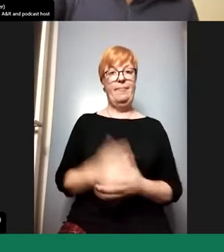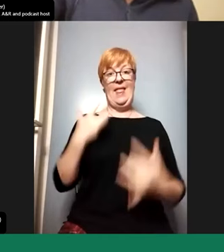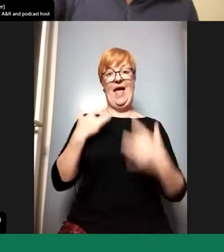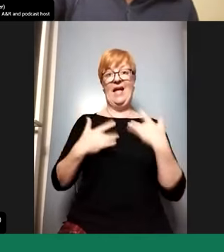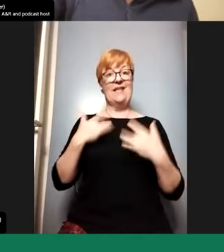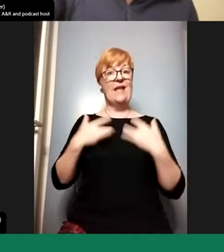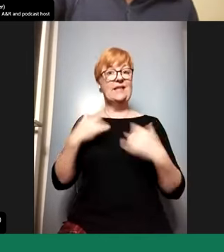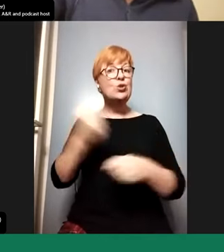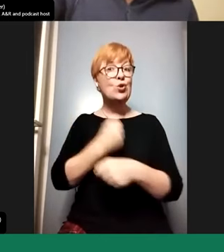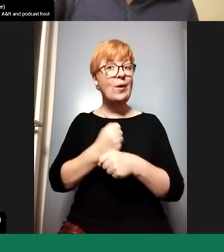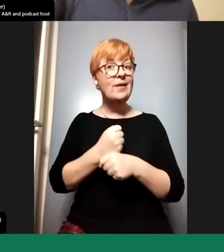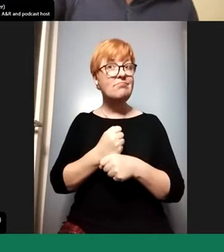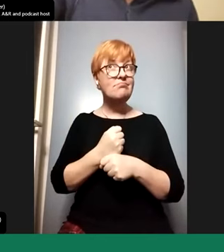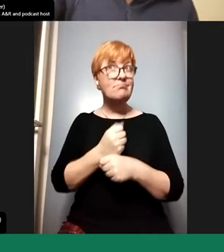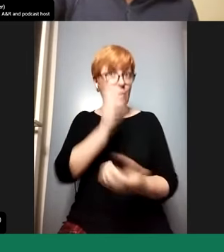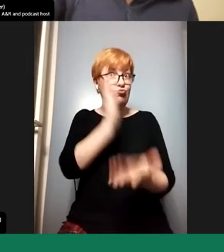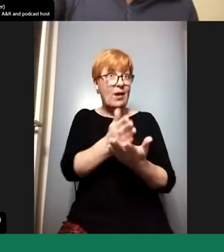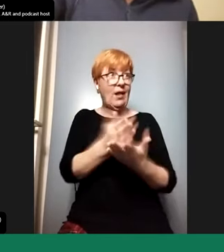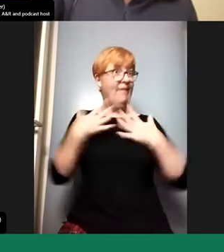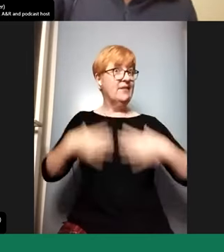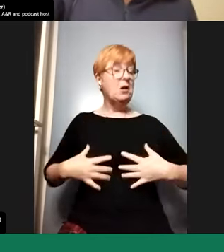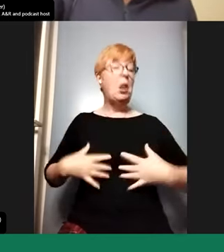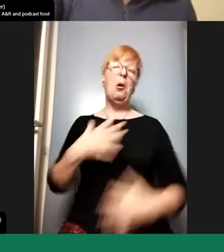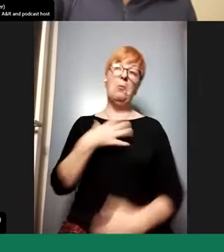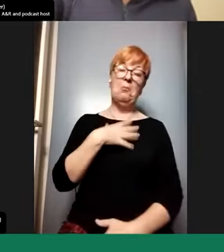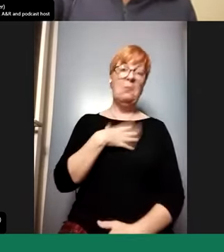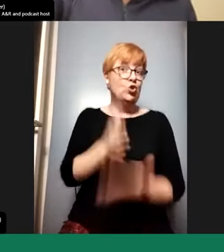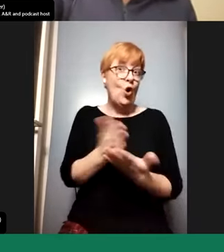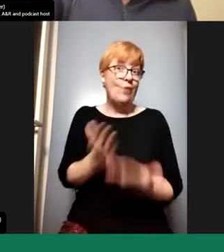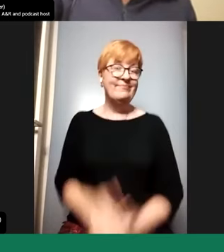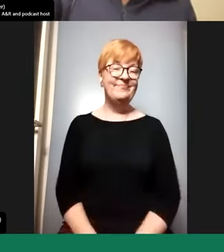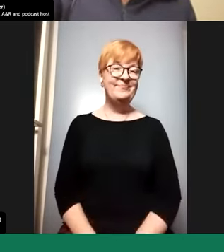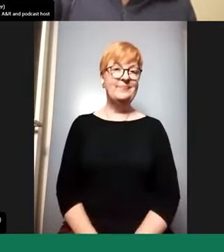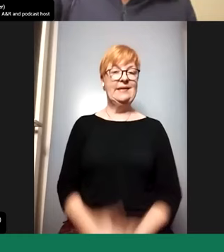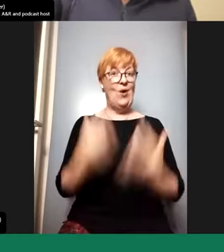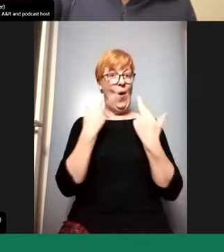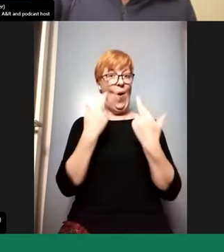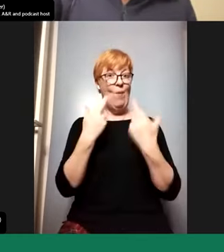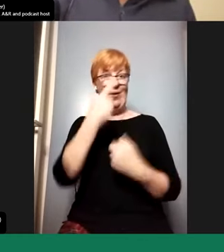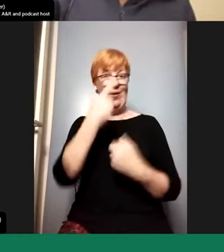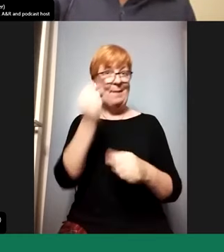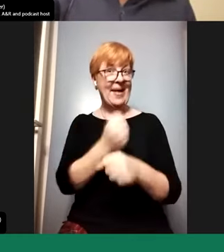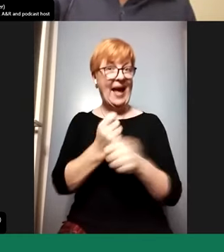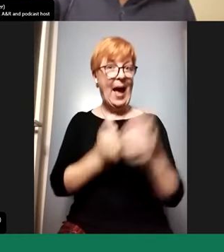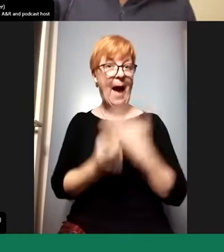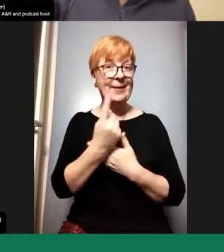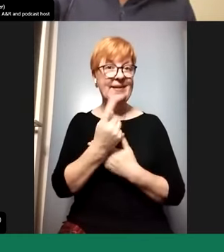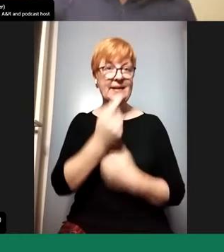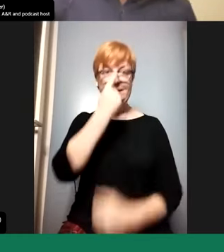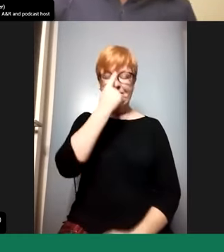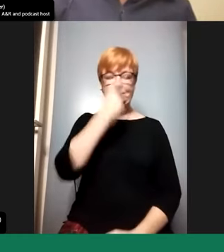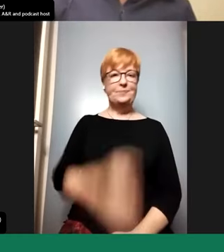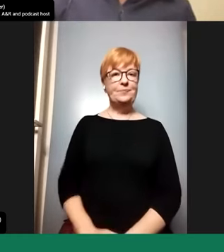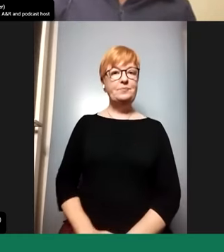to do that as well. Yeah, sure. Yeah. Well, yeah, hopefully we can make that happen. I wanted to get maybe Anthony